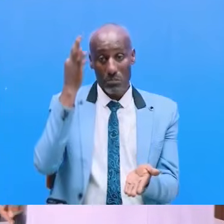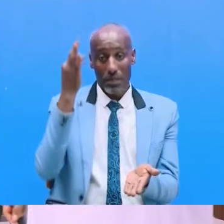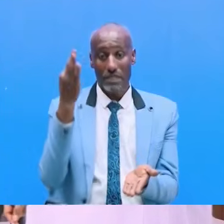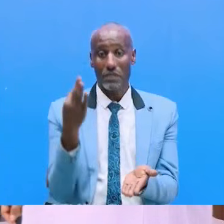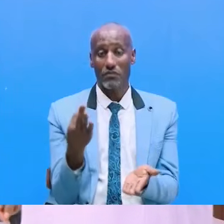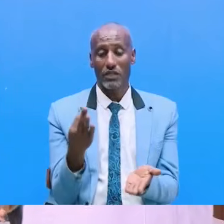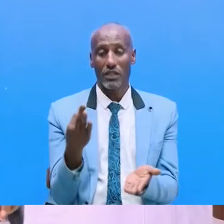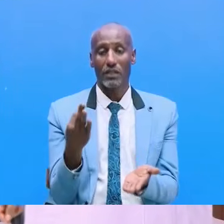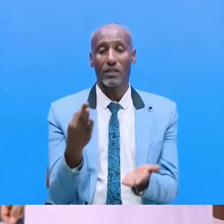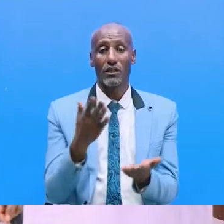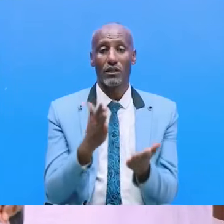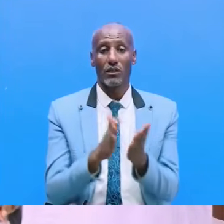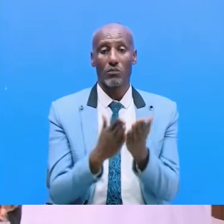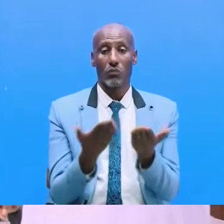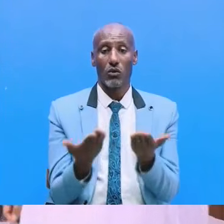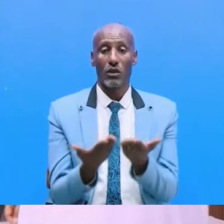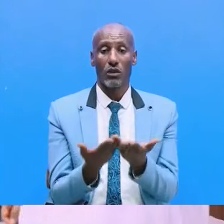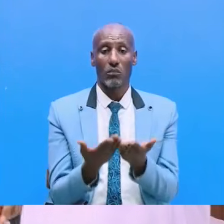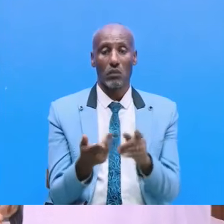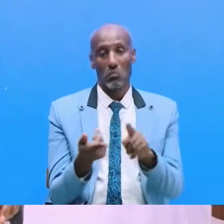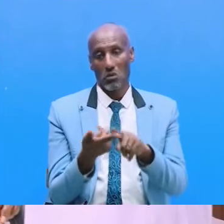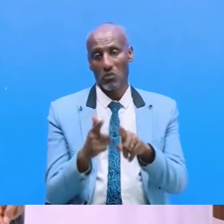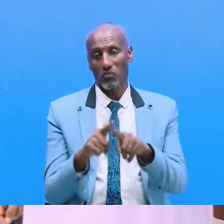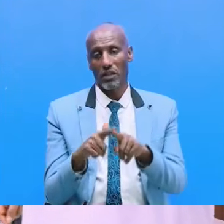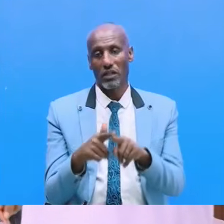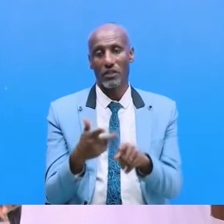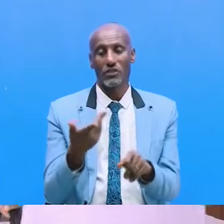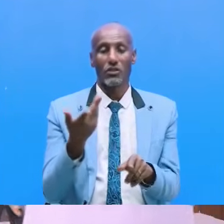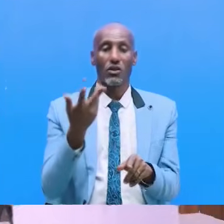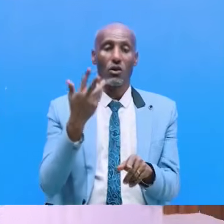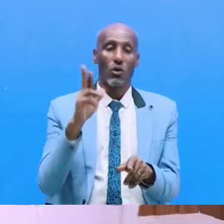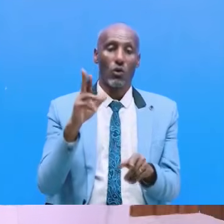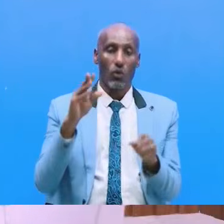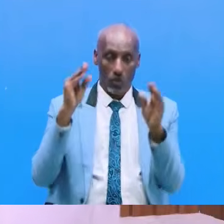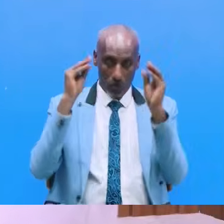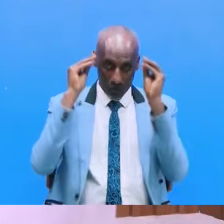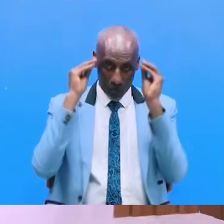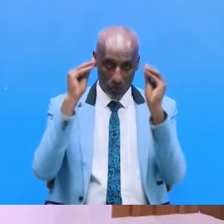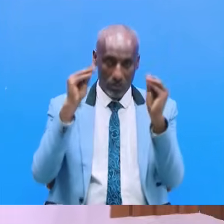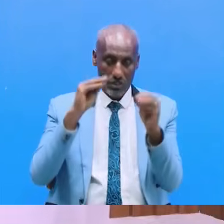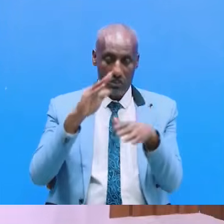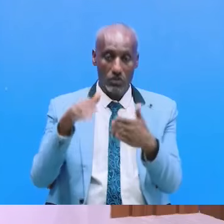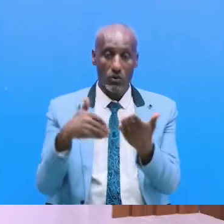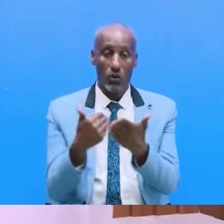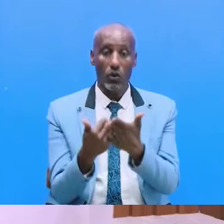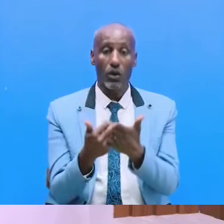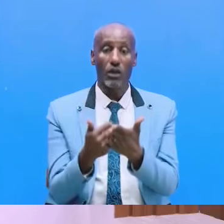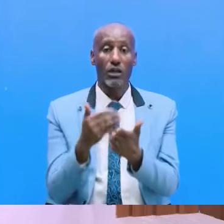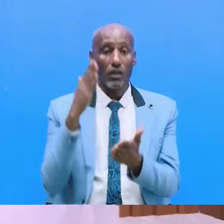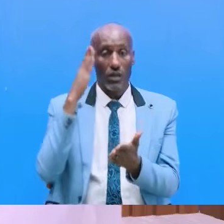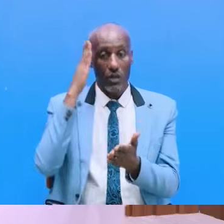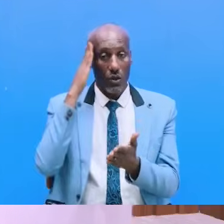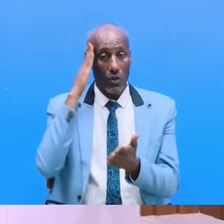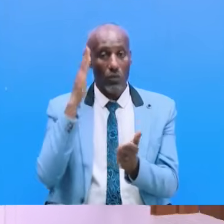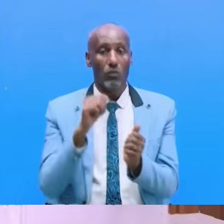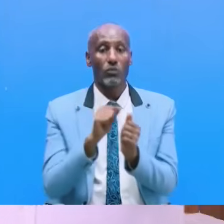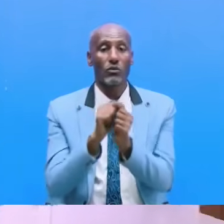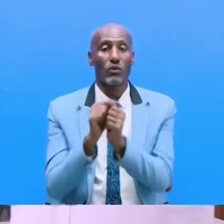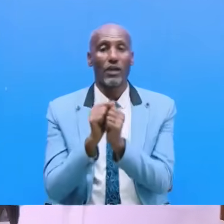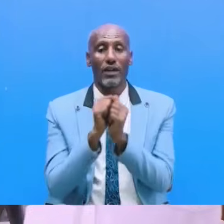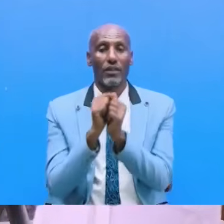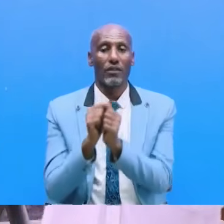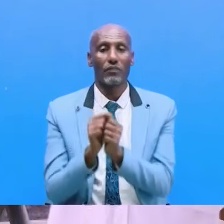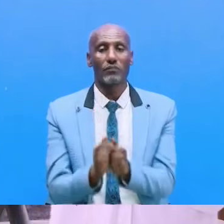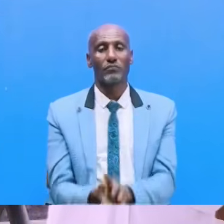your friends, maybe your teachers, that you know together. So we can use the book we